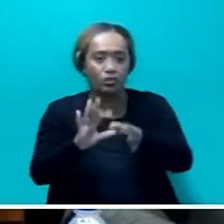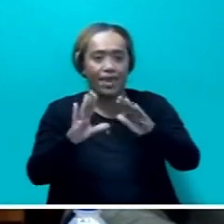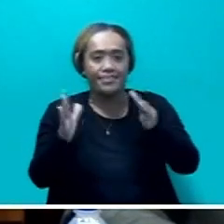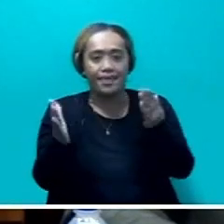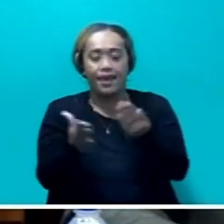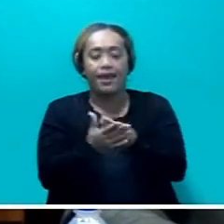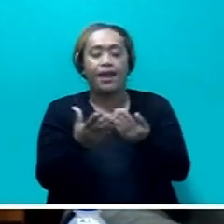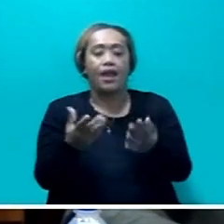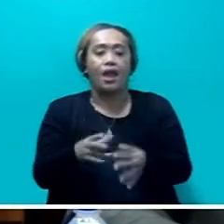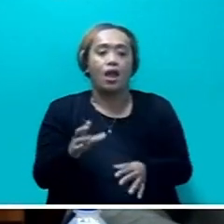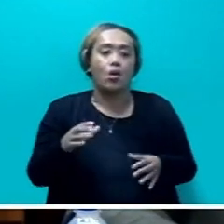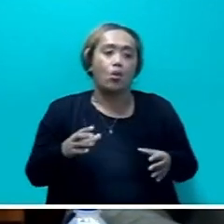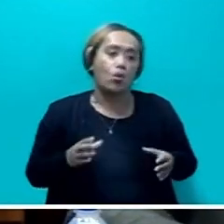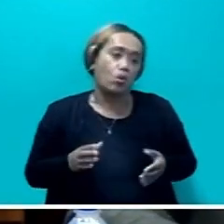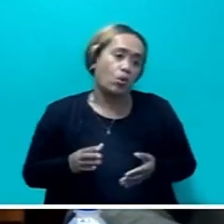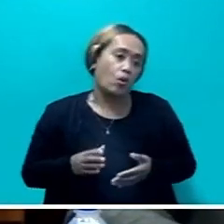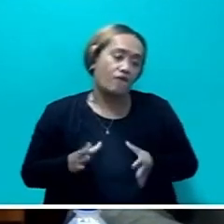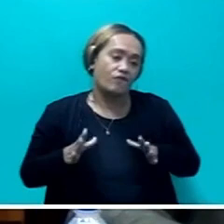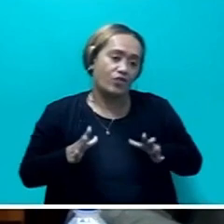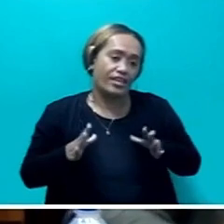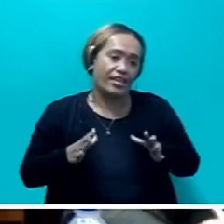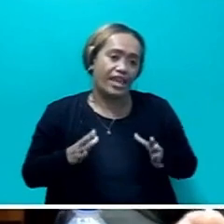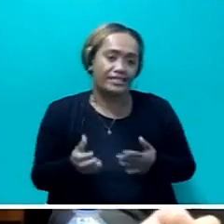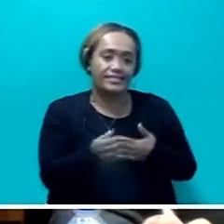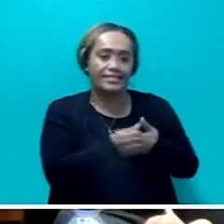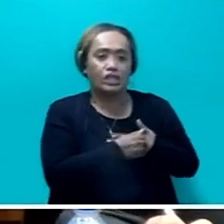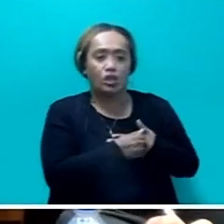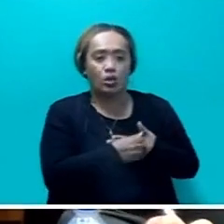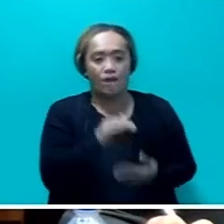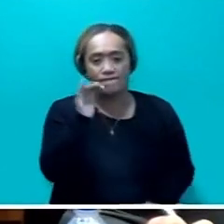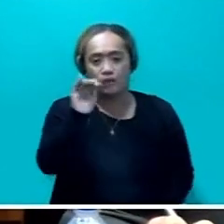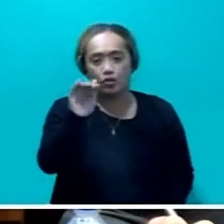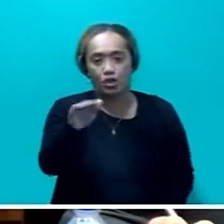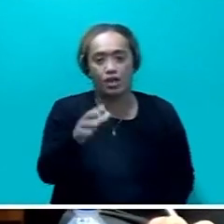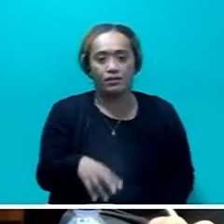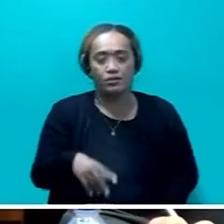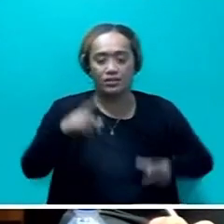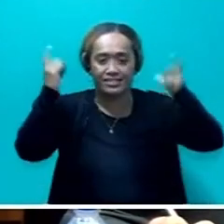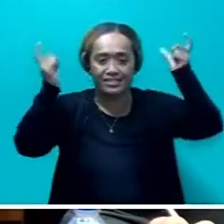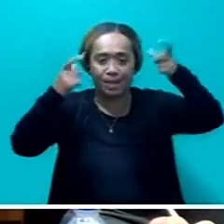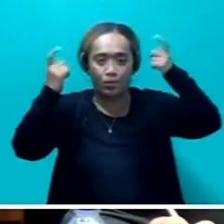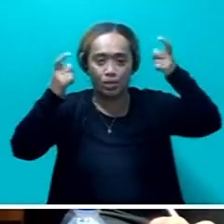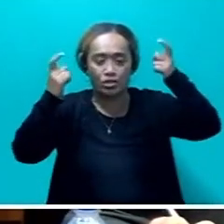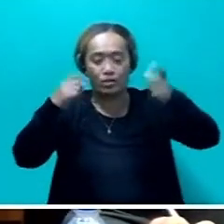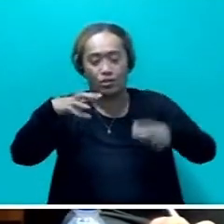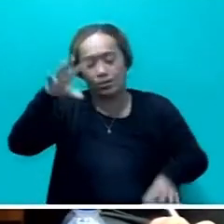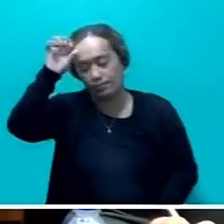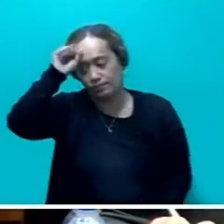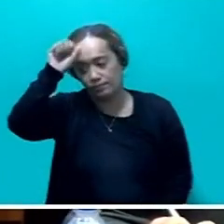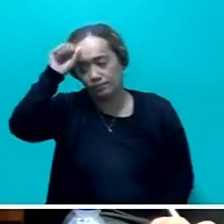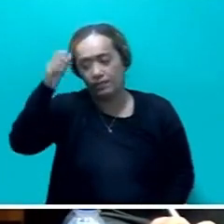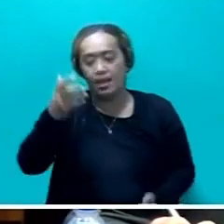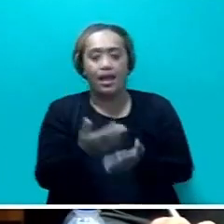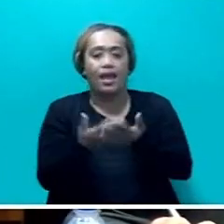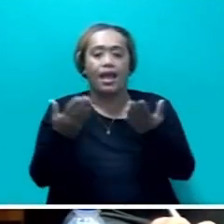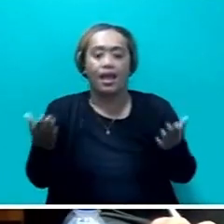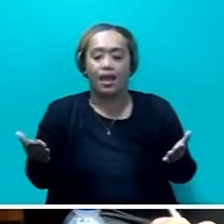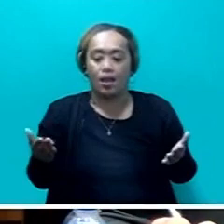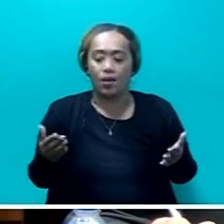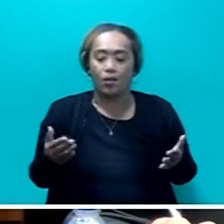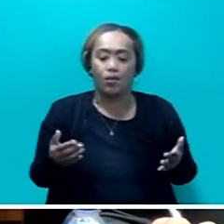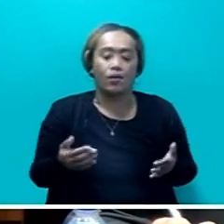and secure future. Mr. Speaker, this will be a celebration as well as a commemoration of that